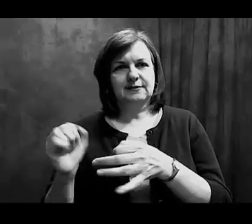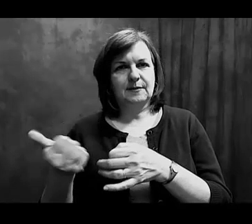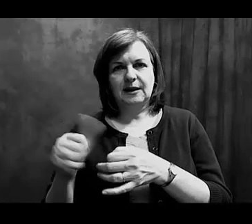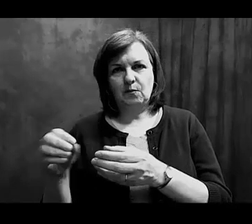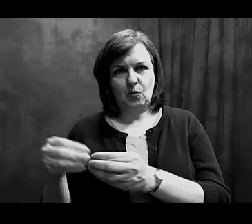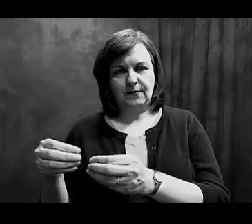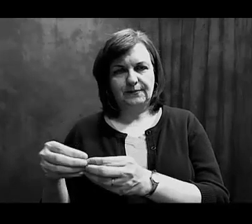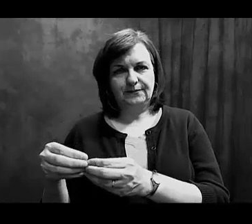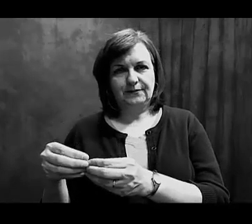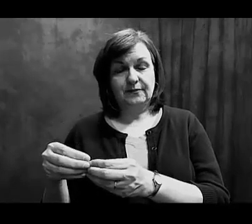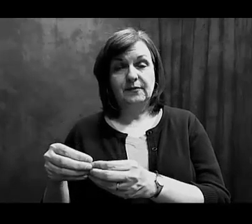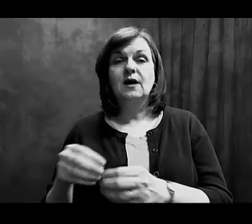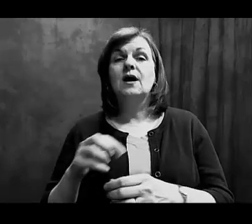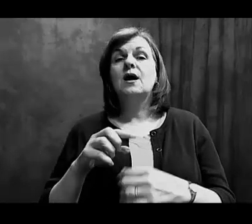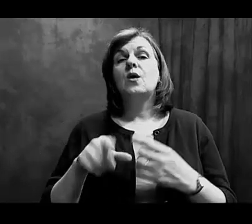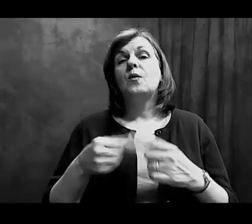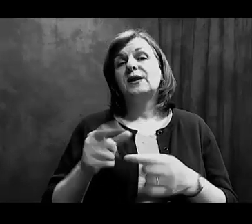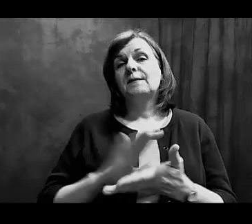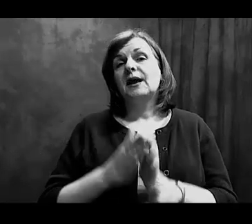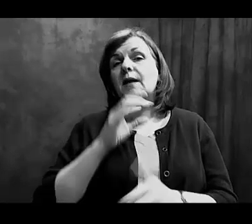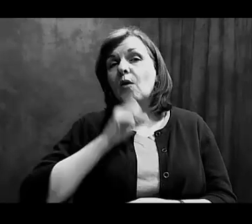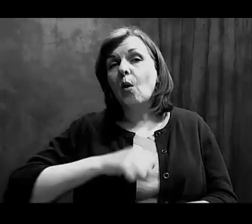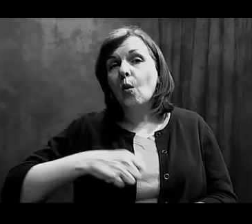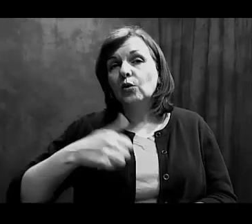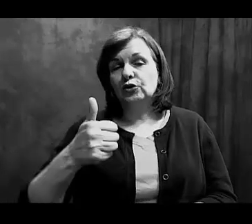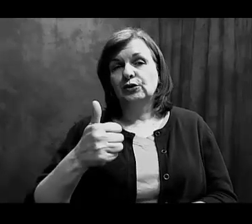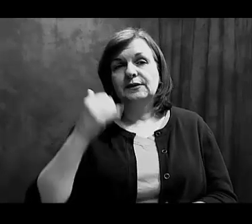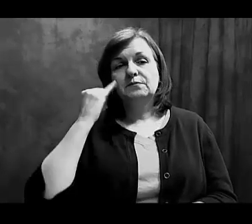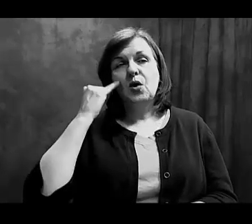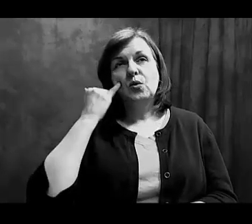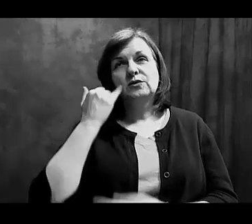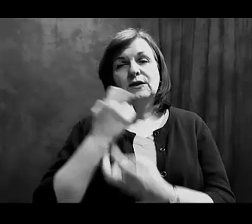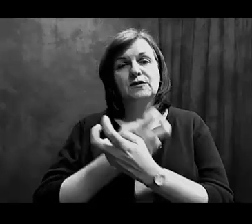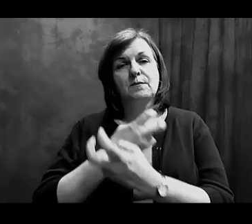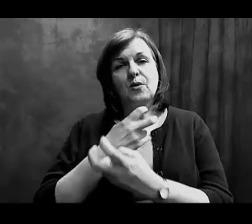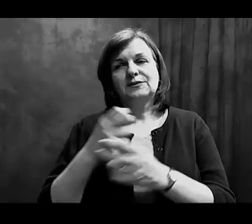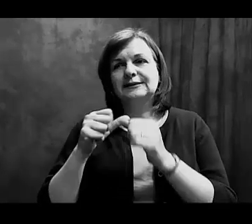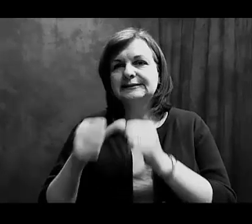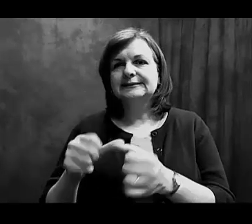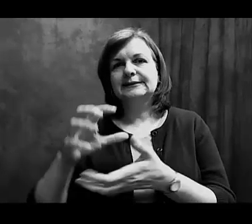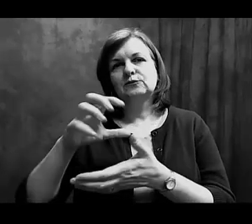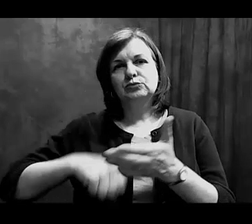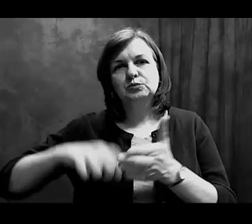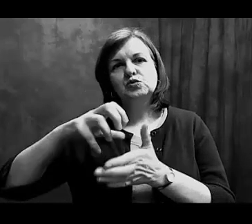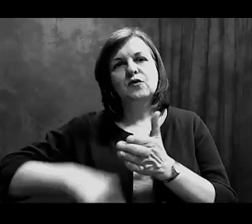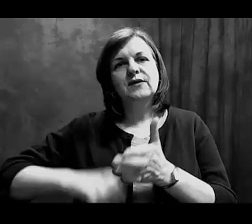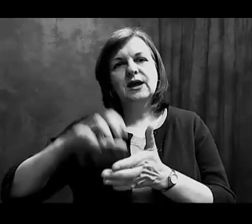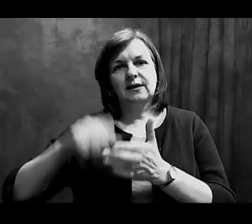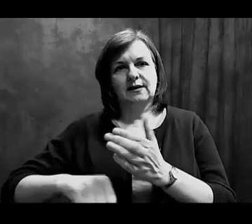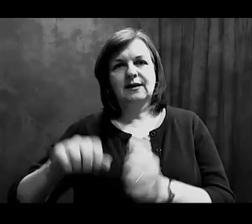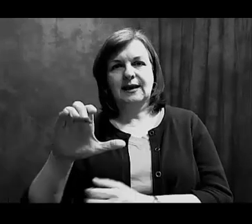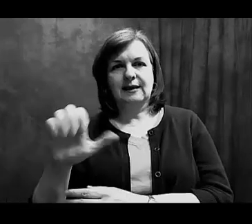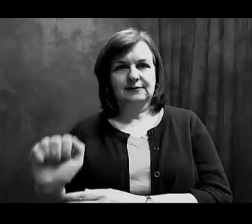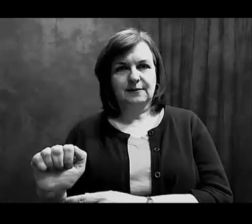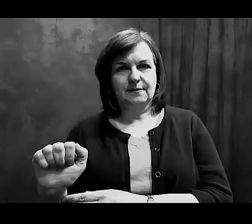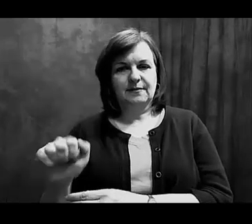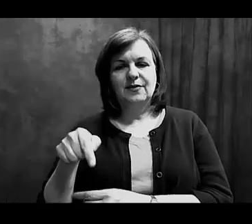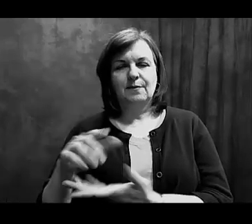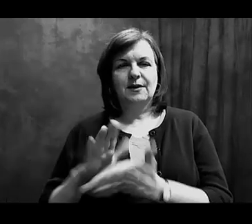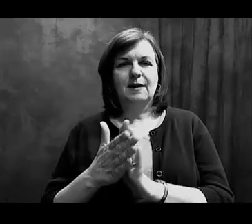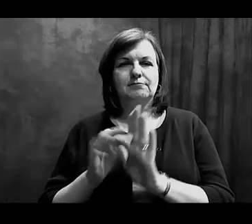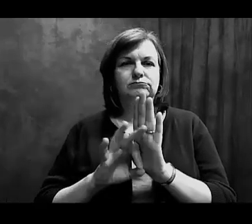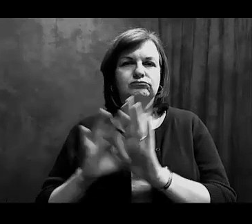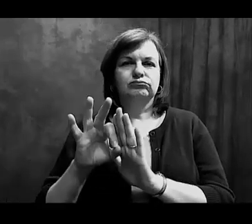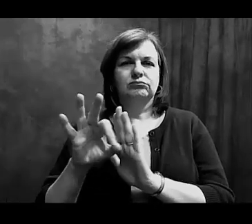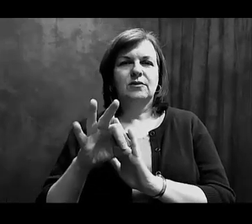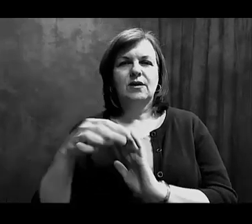releasing calcium. When we get really concerned about this is as you get older. If your bones are constantly releasing